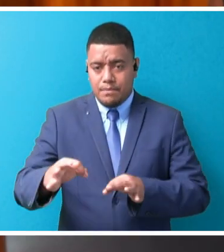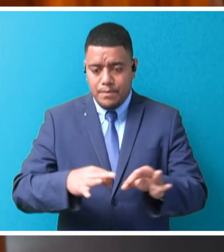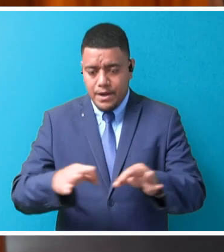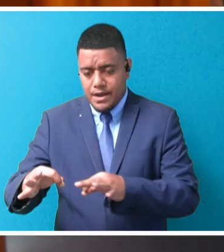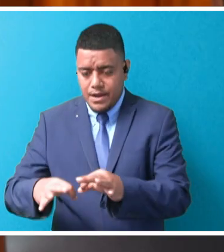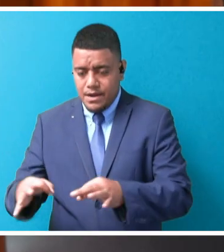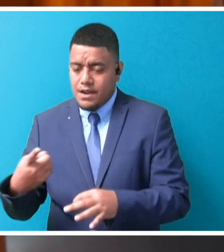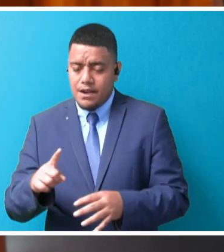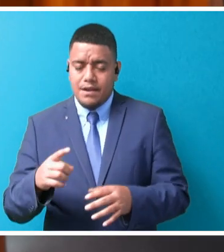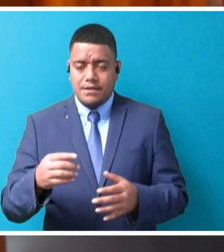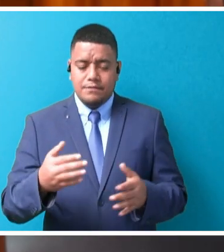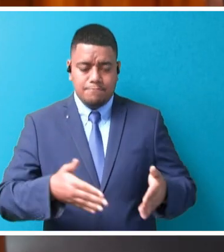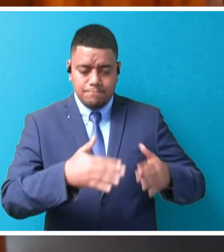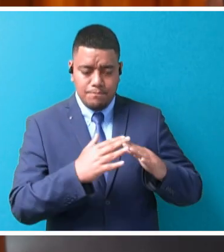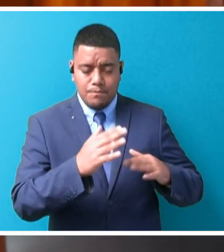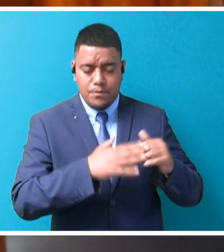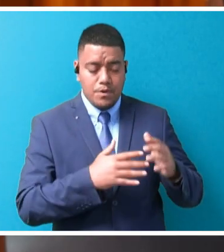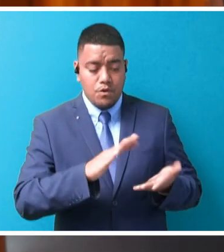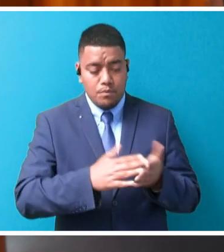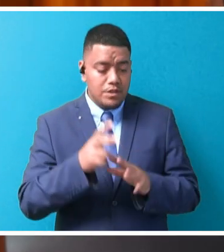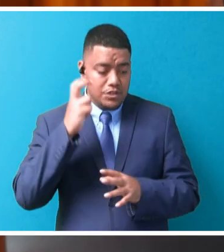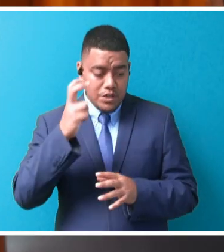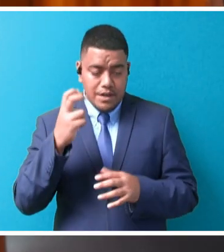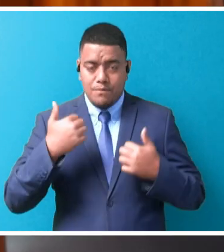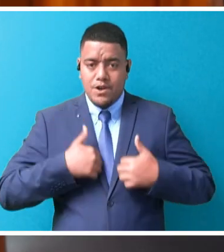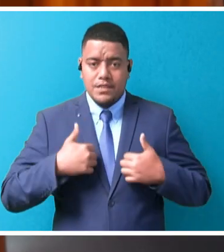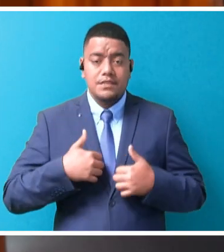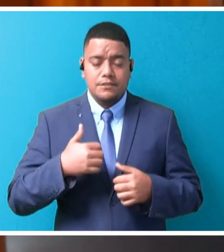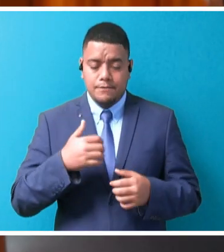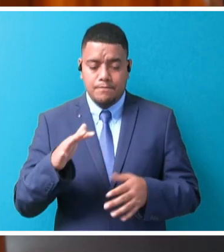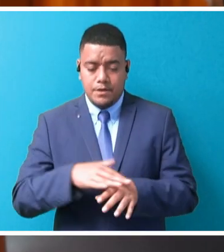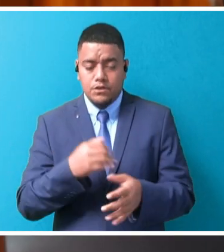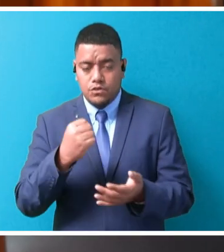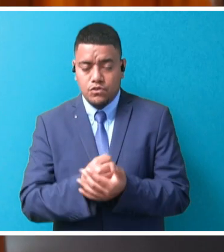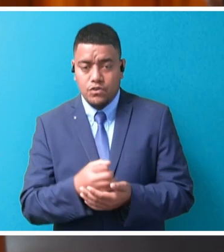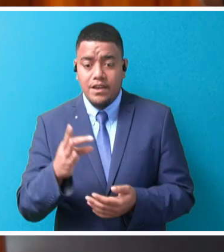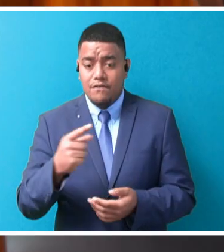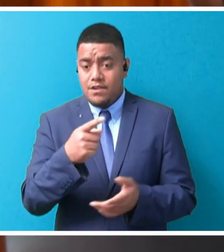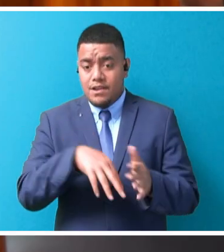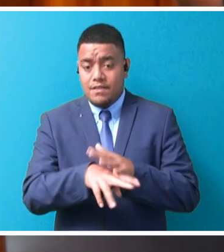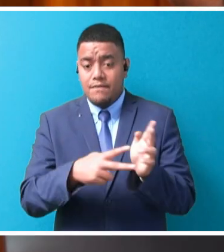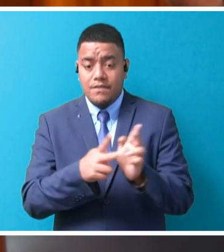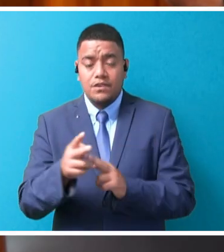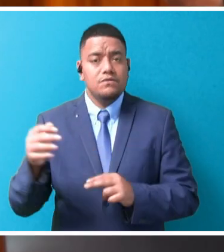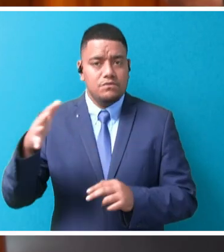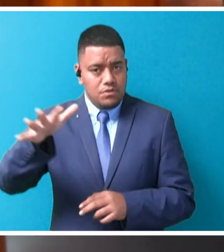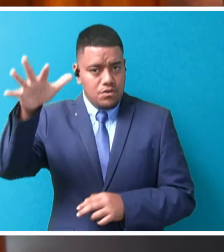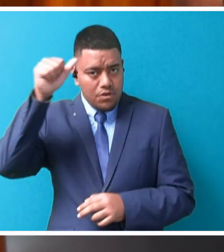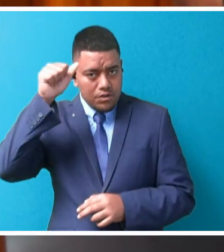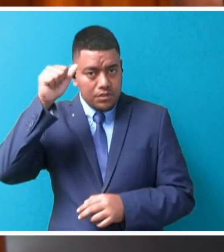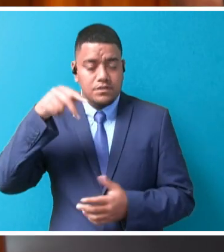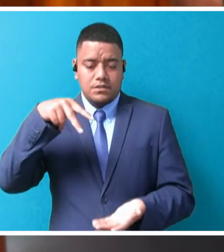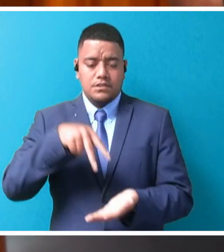evacuation facilities, and community training are in place, ensuring that rural communities are equipped to stand